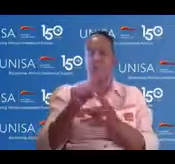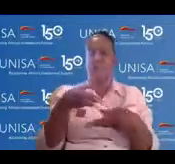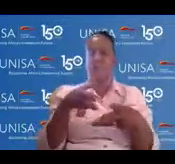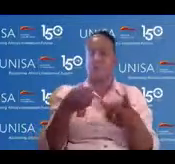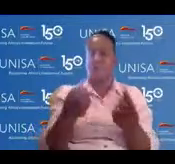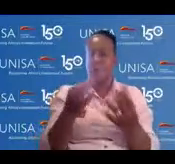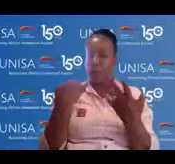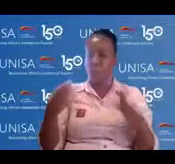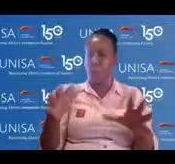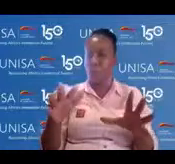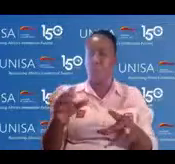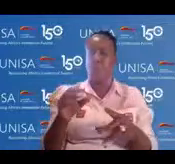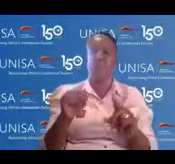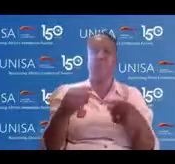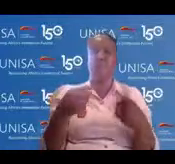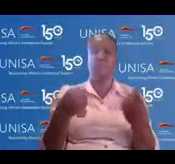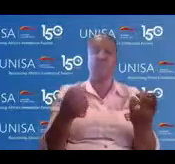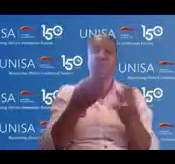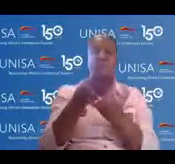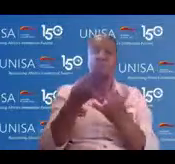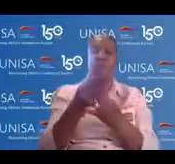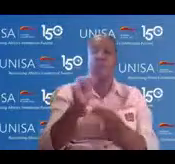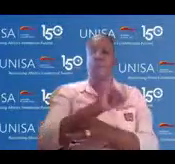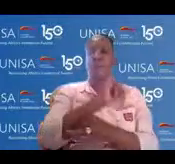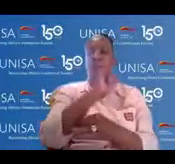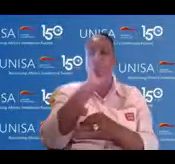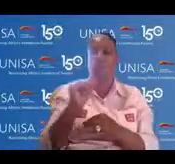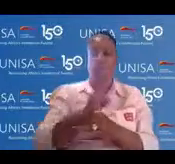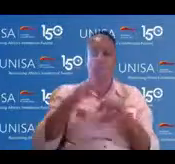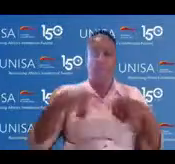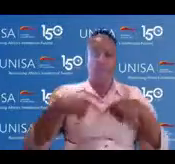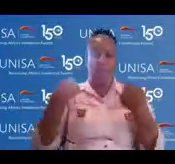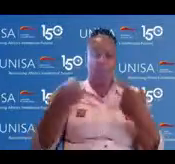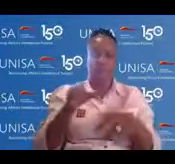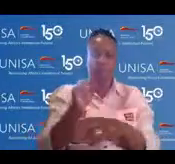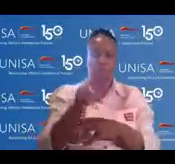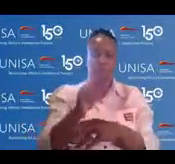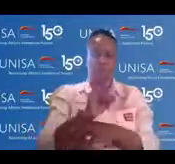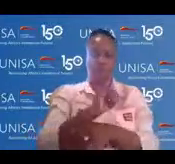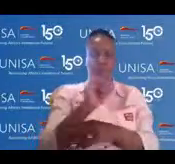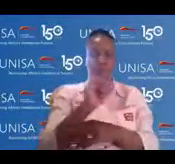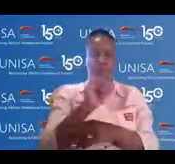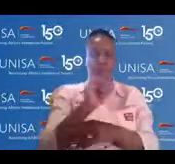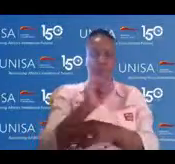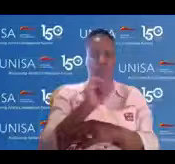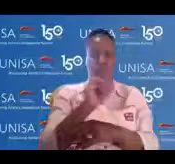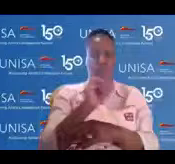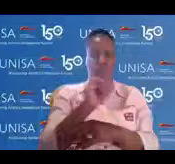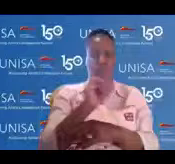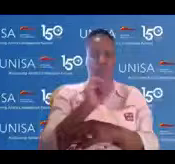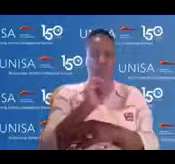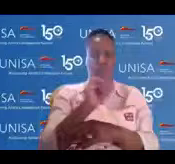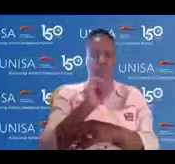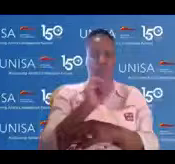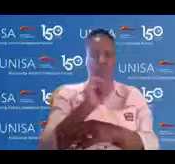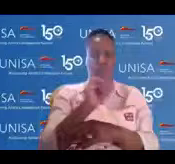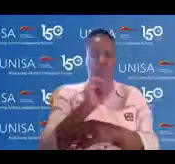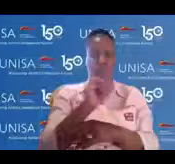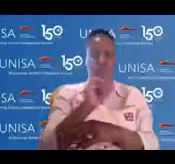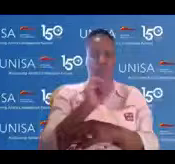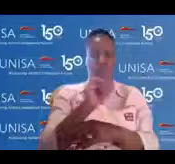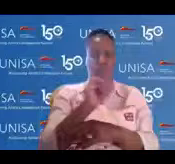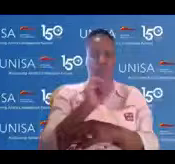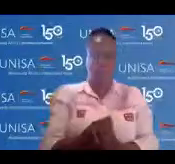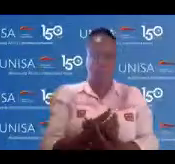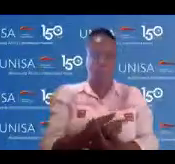able to access your MyLife as well as your myExam platform. I appreciate your